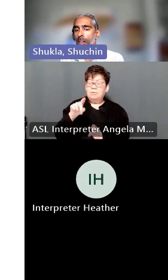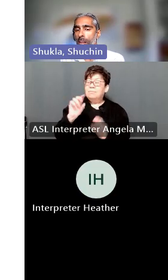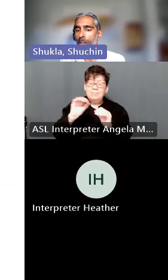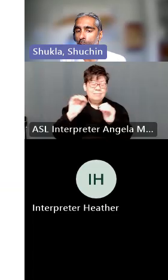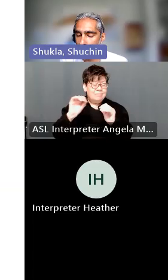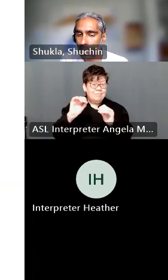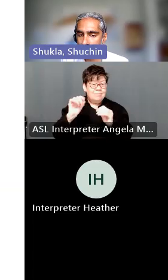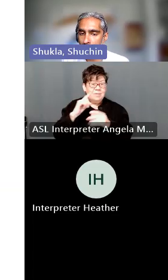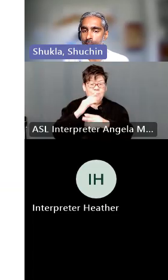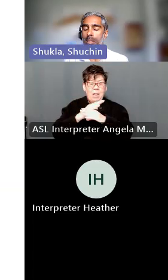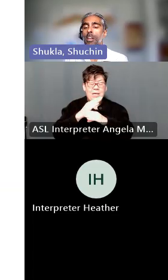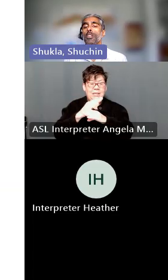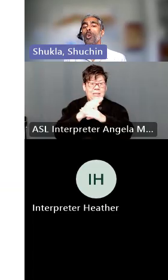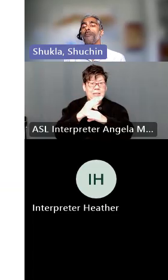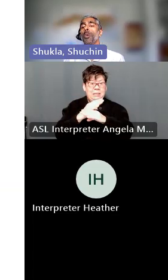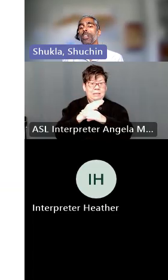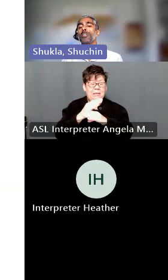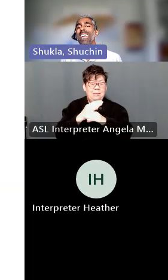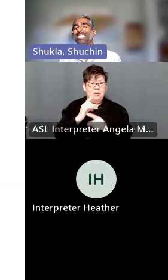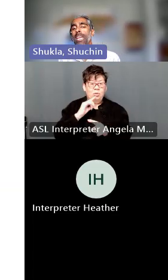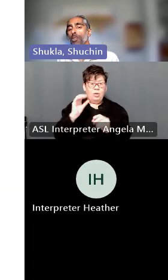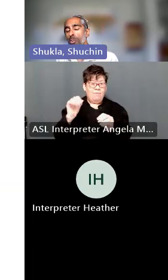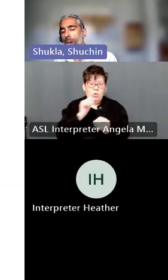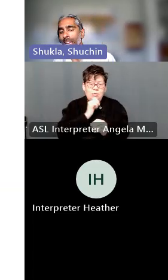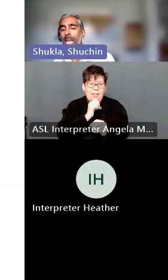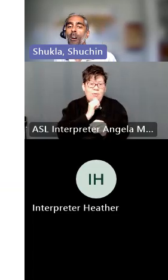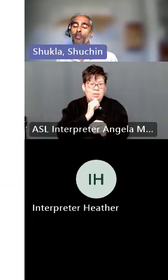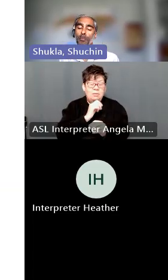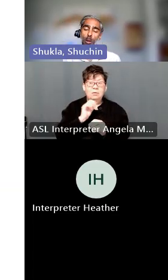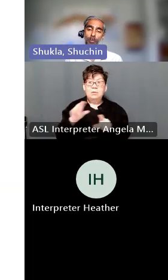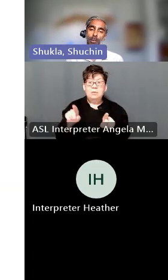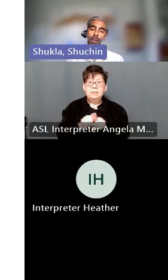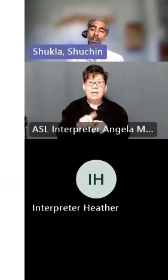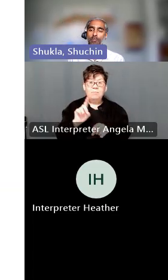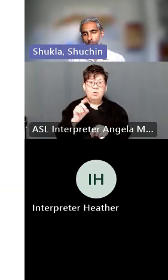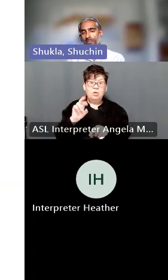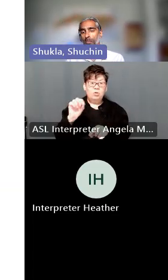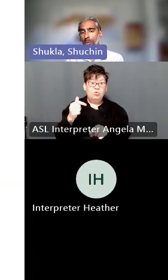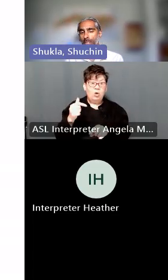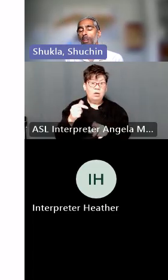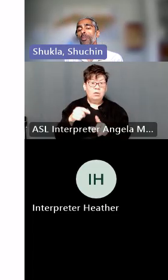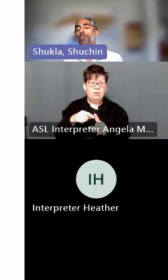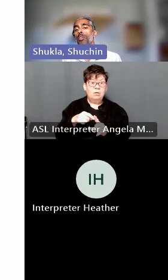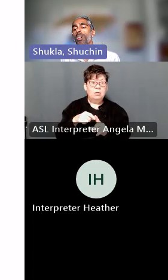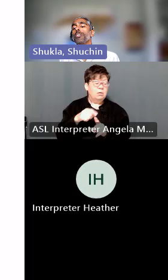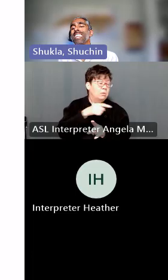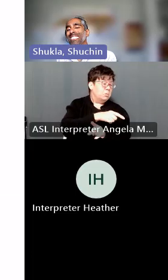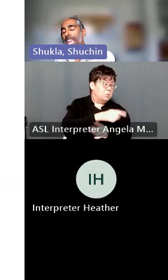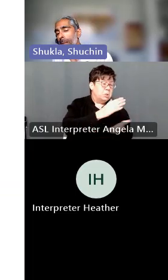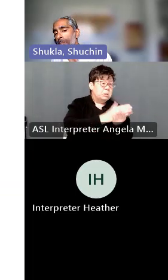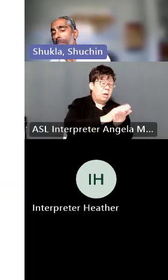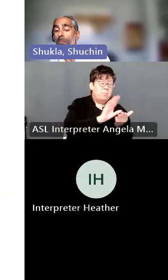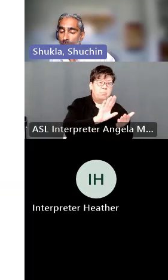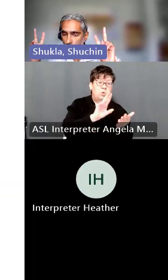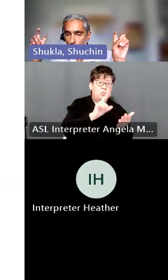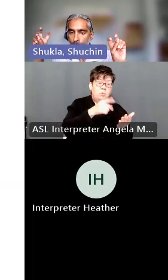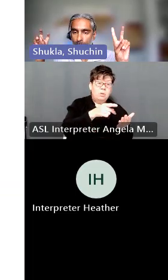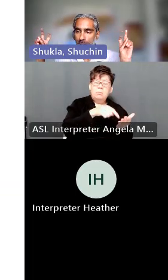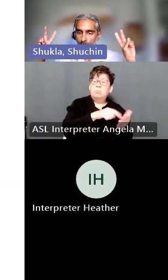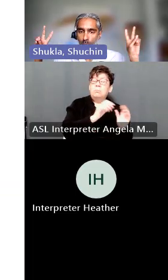opioids from creating tolerance. So if you were to use that same drug and came off of bupe, you have some risk. But if you were to use that